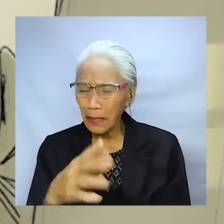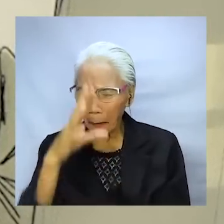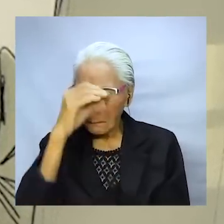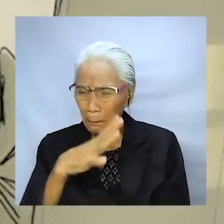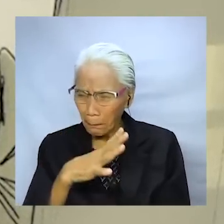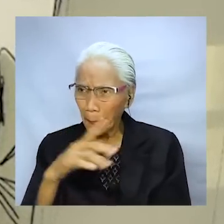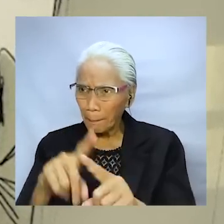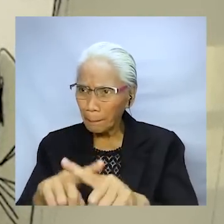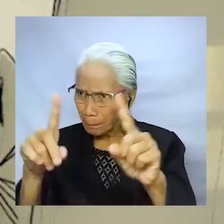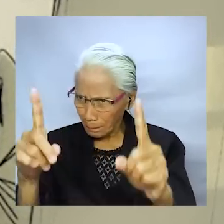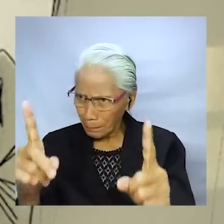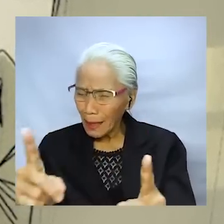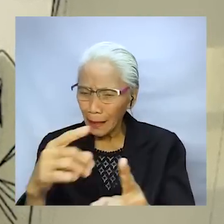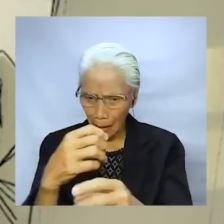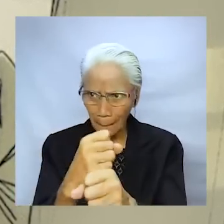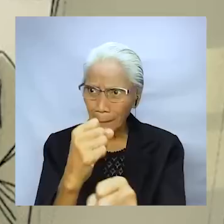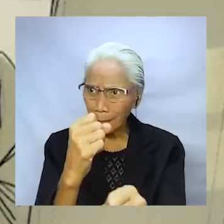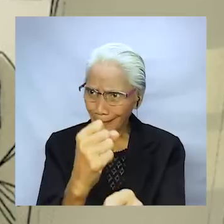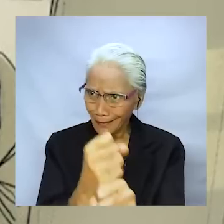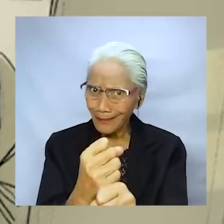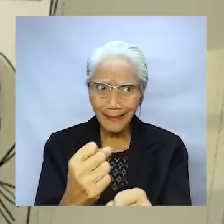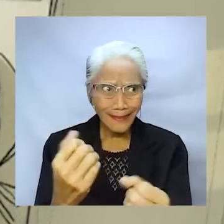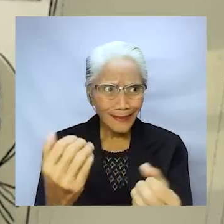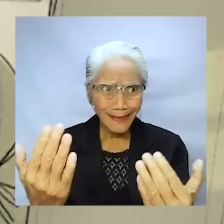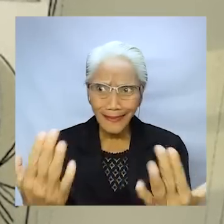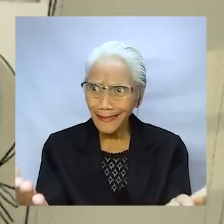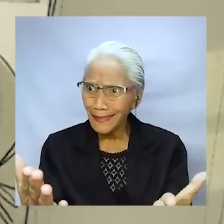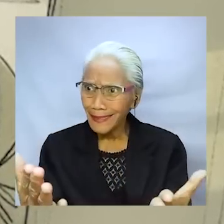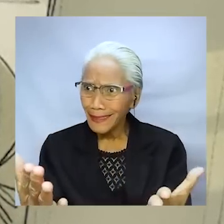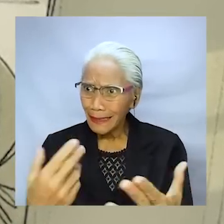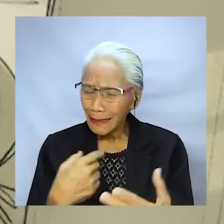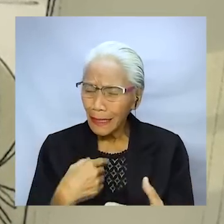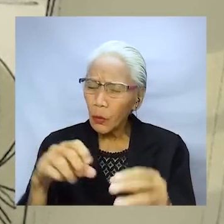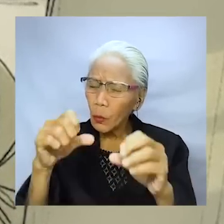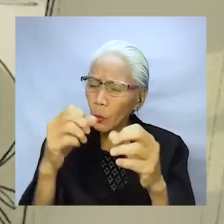is extraordinary, which only God could do."